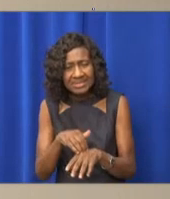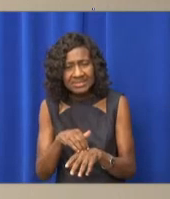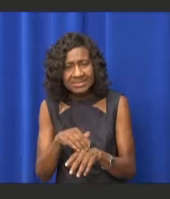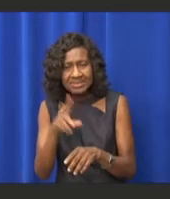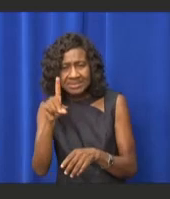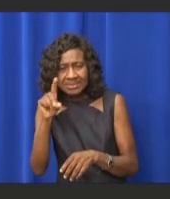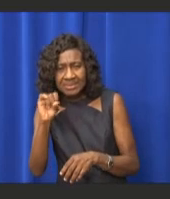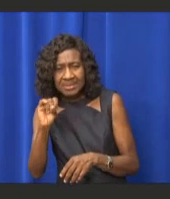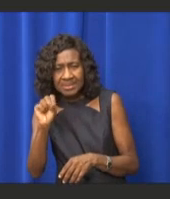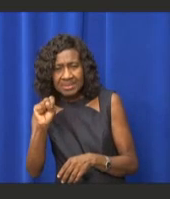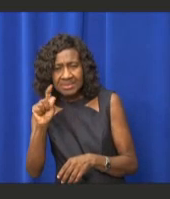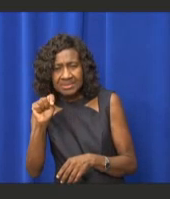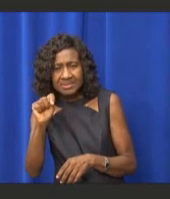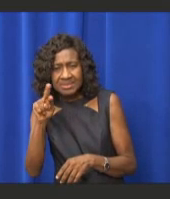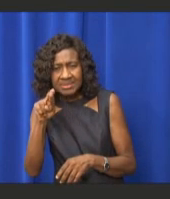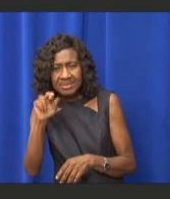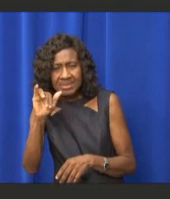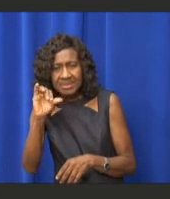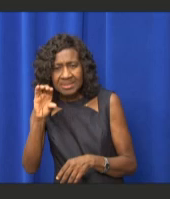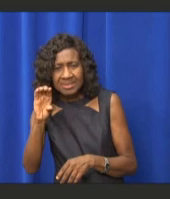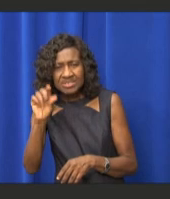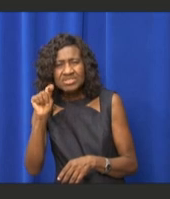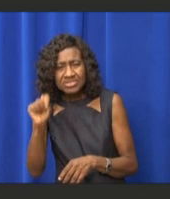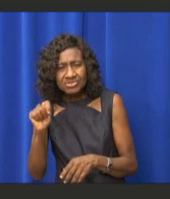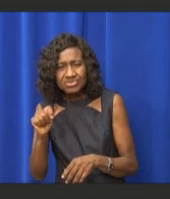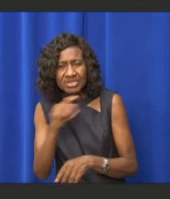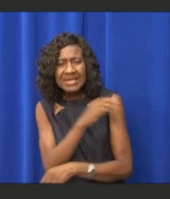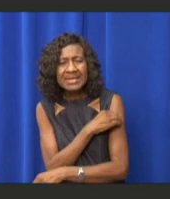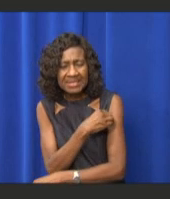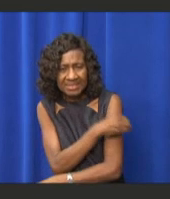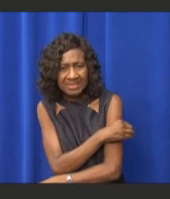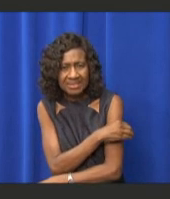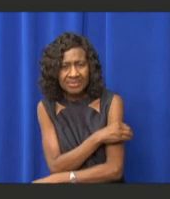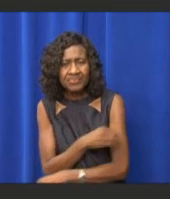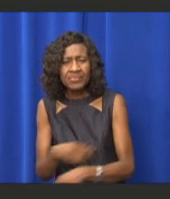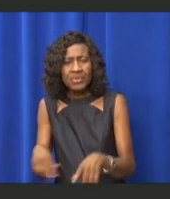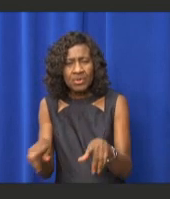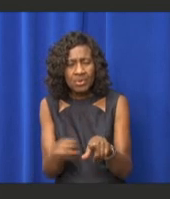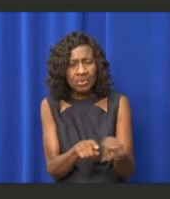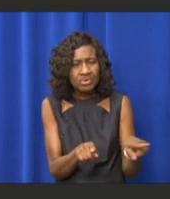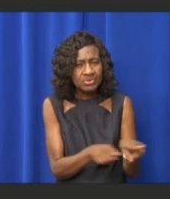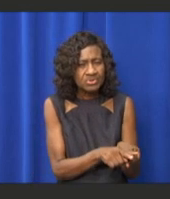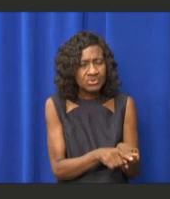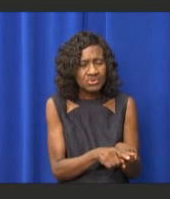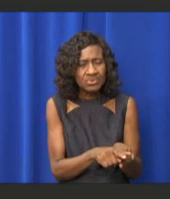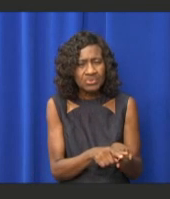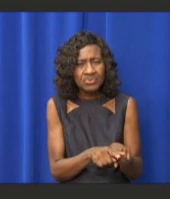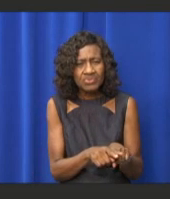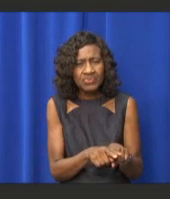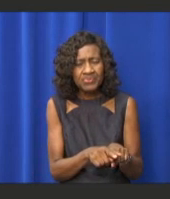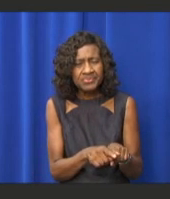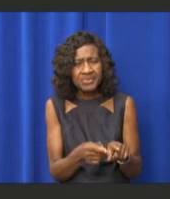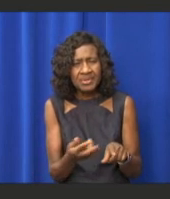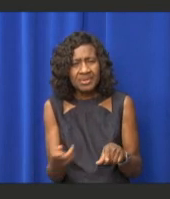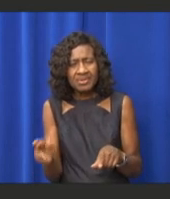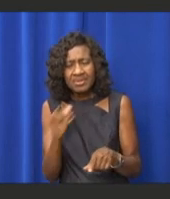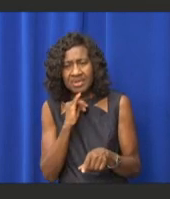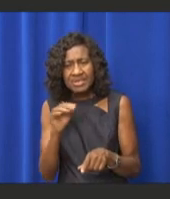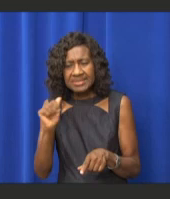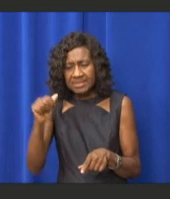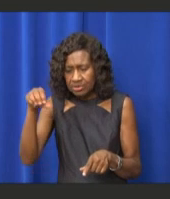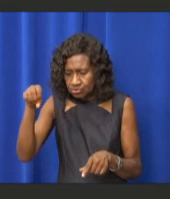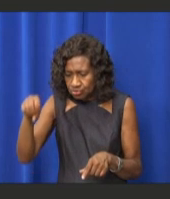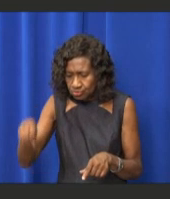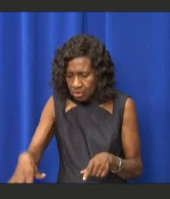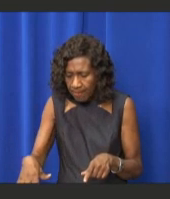Okay, and I do know that there is also the drop box, I believe, for the prescriptions that is also available